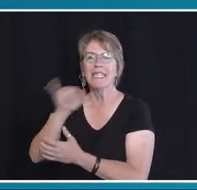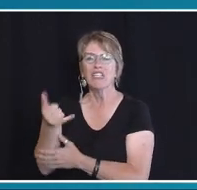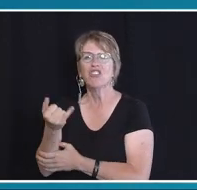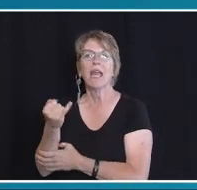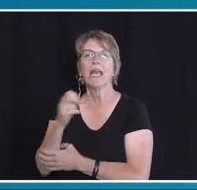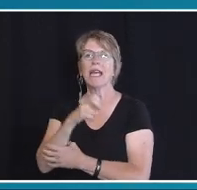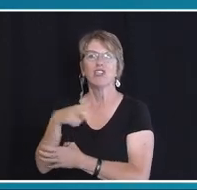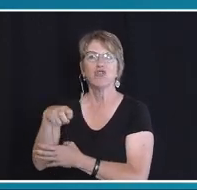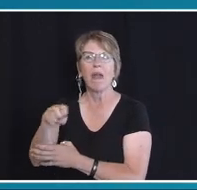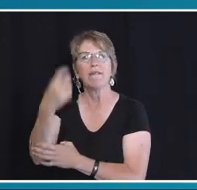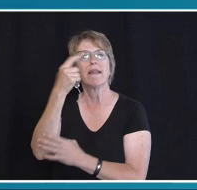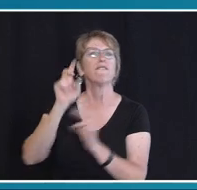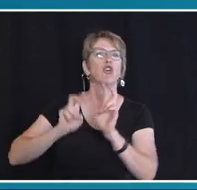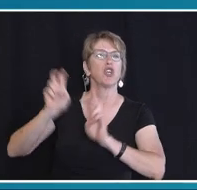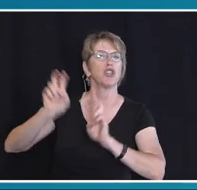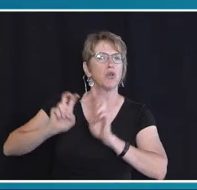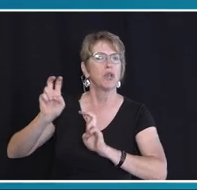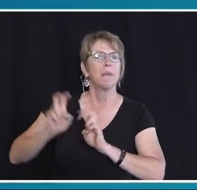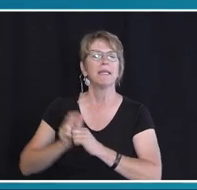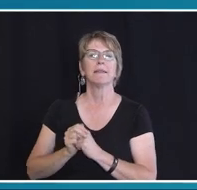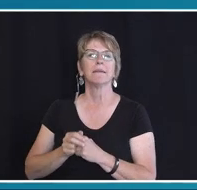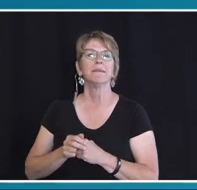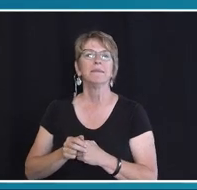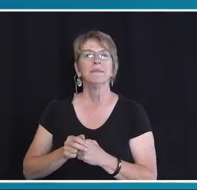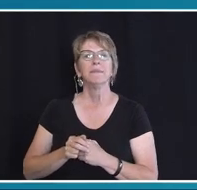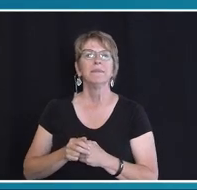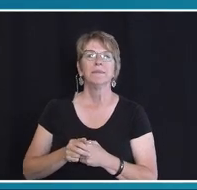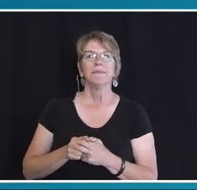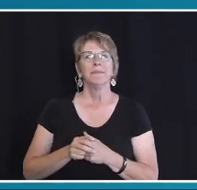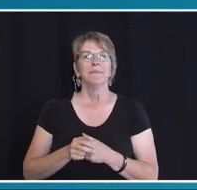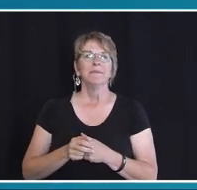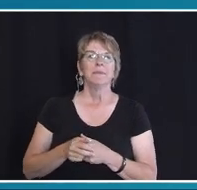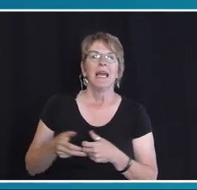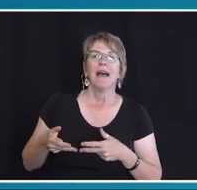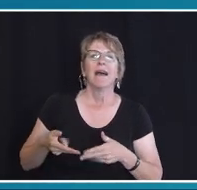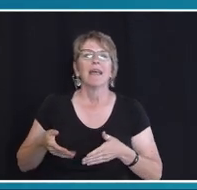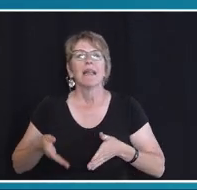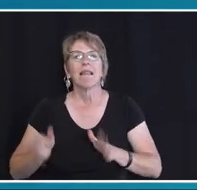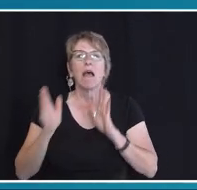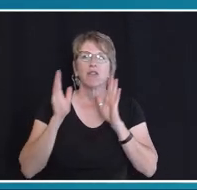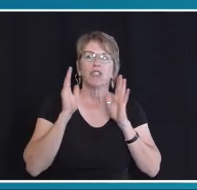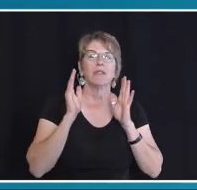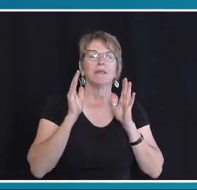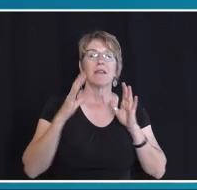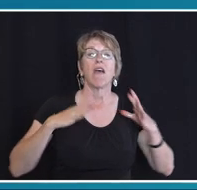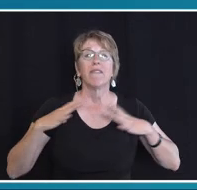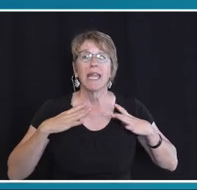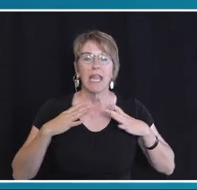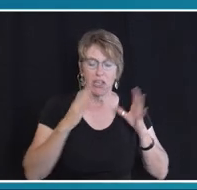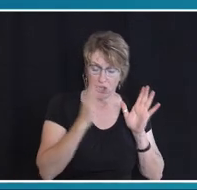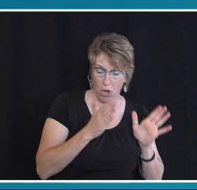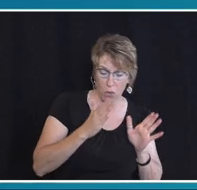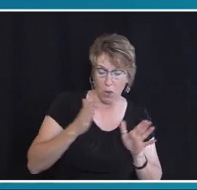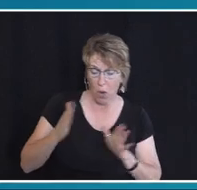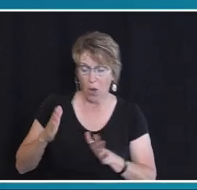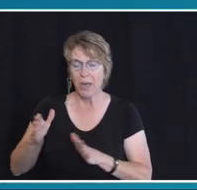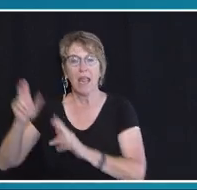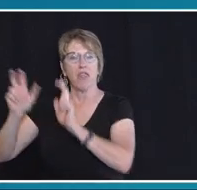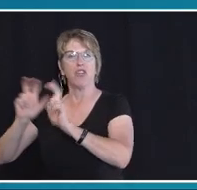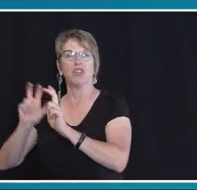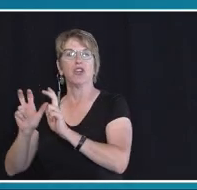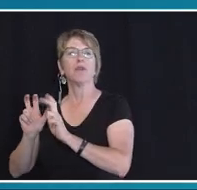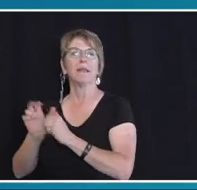the tournaments. That allows us to kind of organize our vacations around the event. So it's been kind of